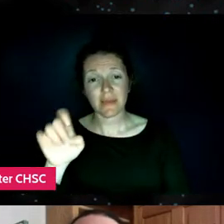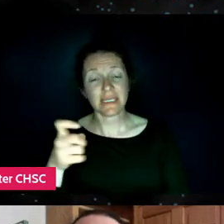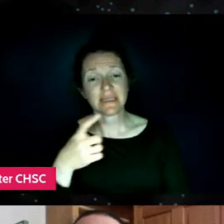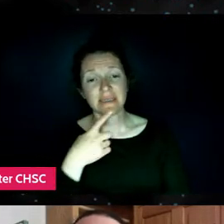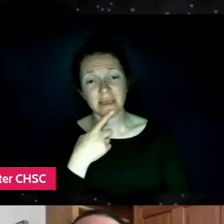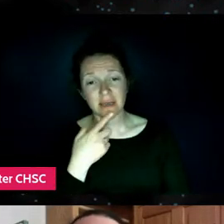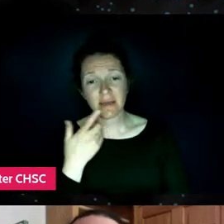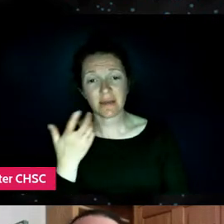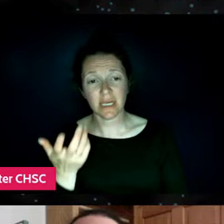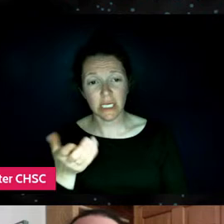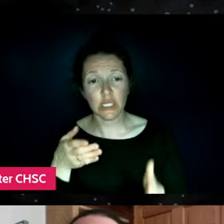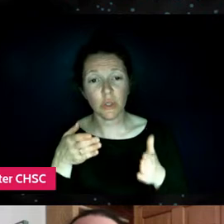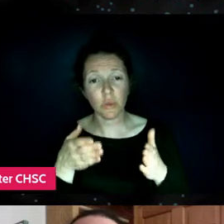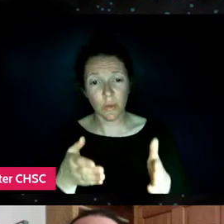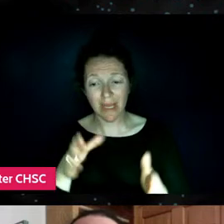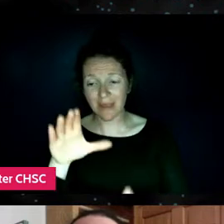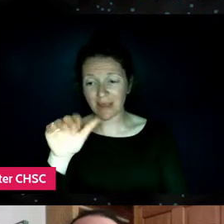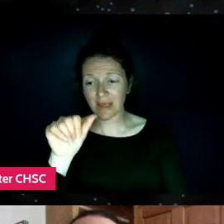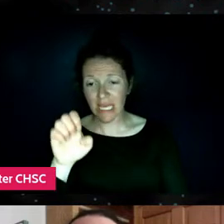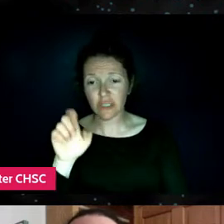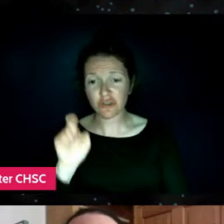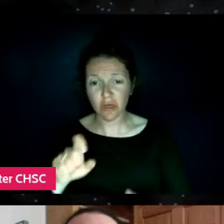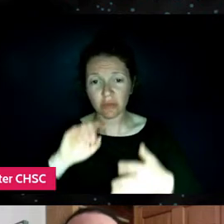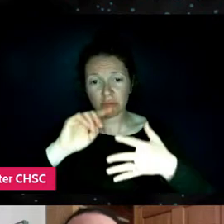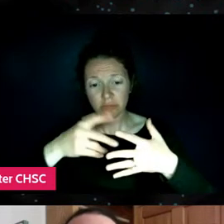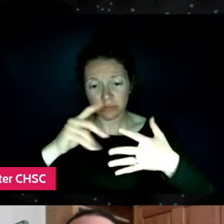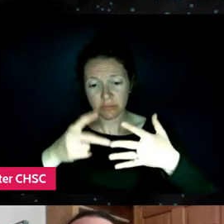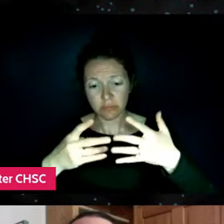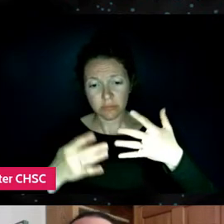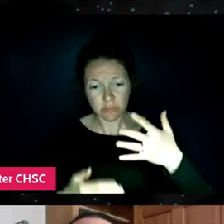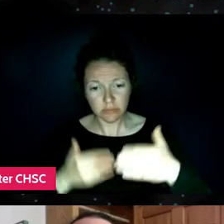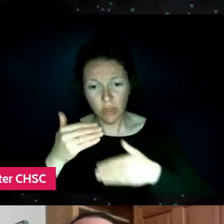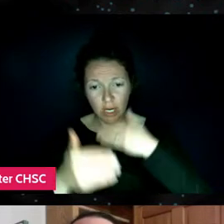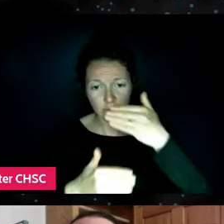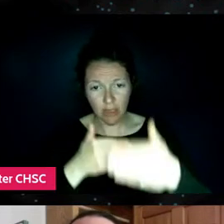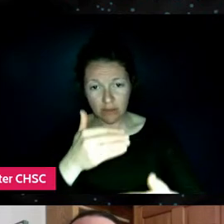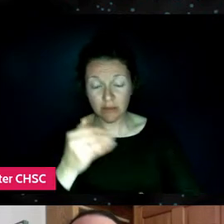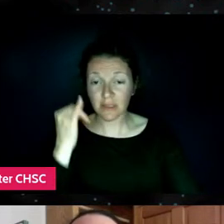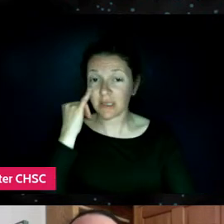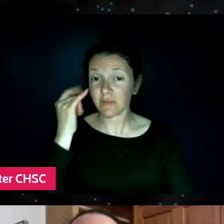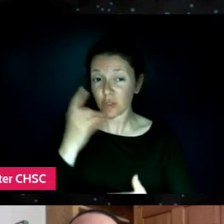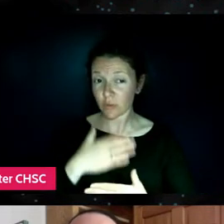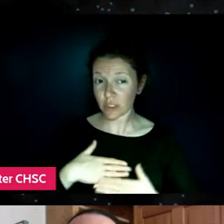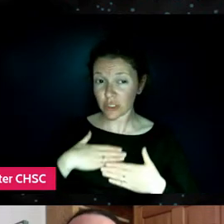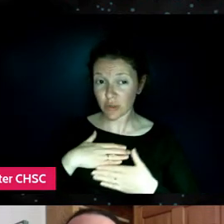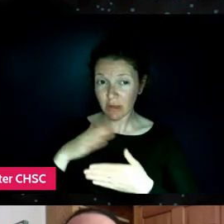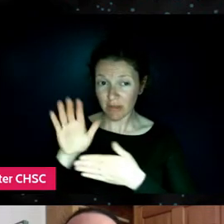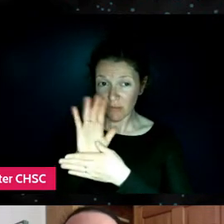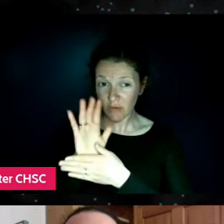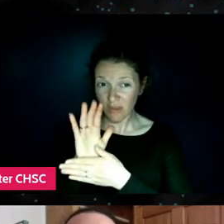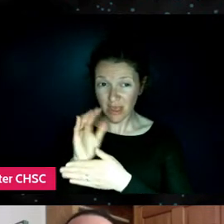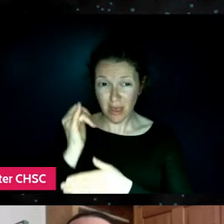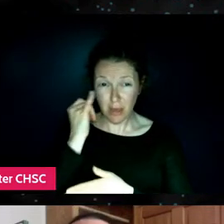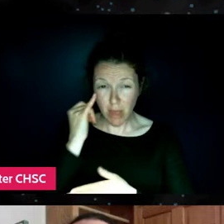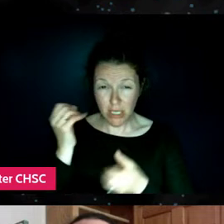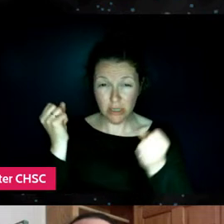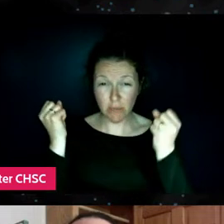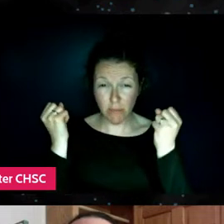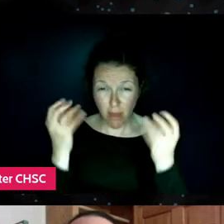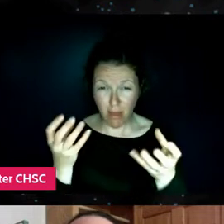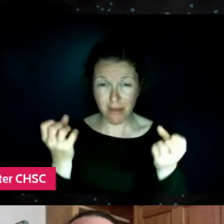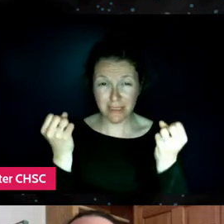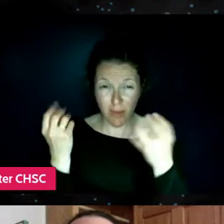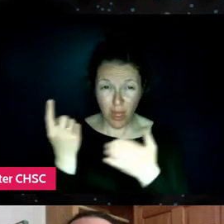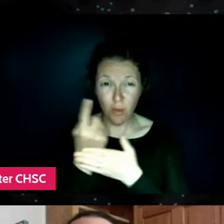normally progress. And, you know, if you enjoyed the movie, imagine, you know, multiple weeks